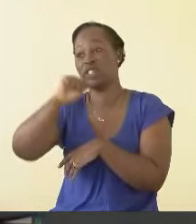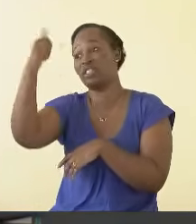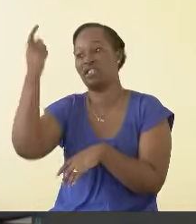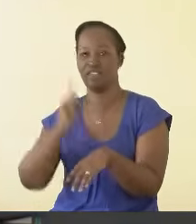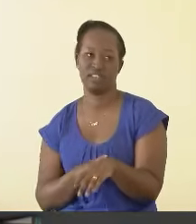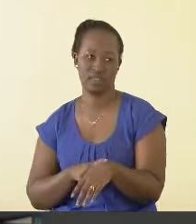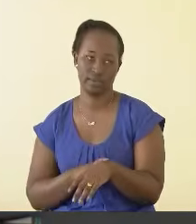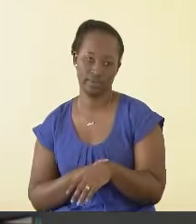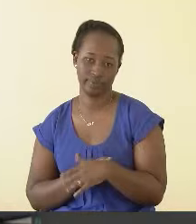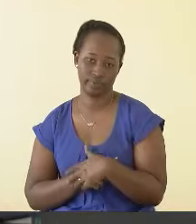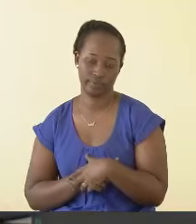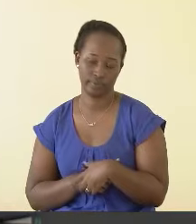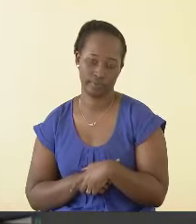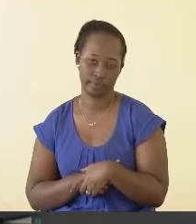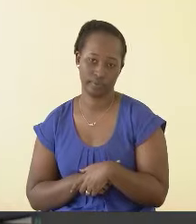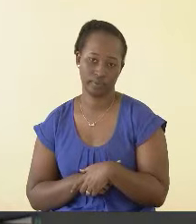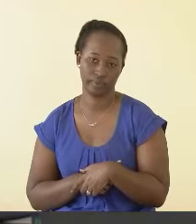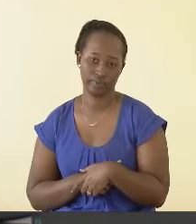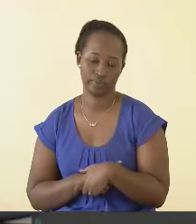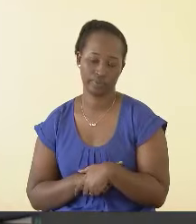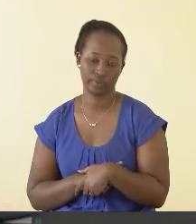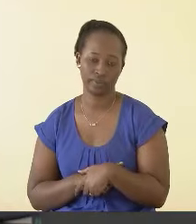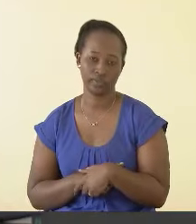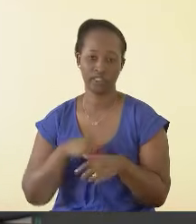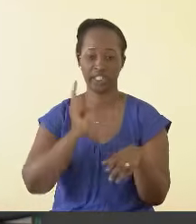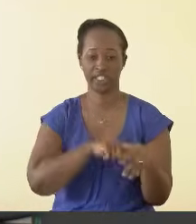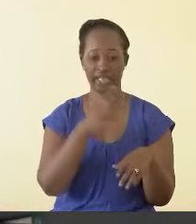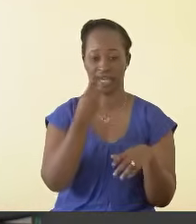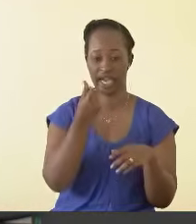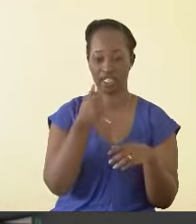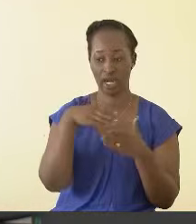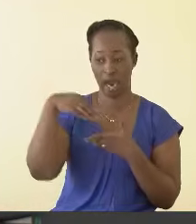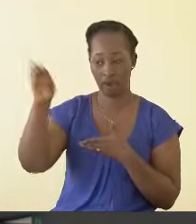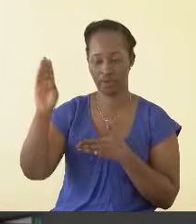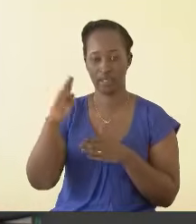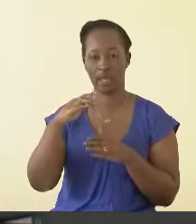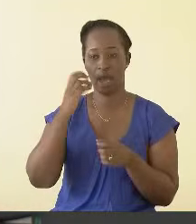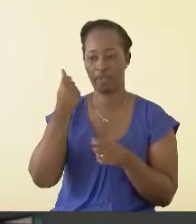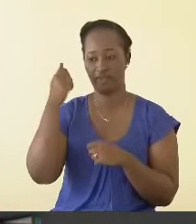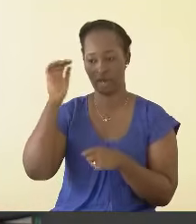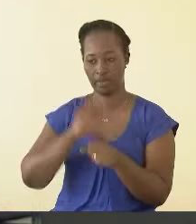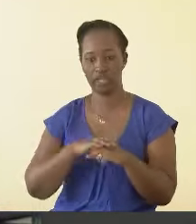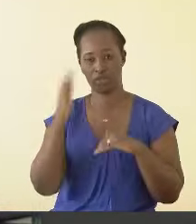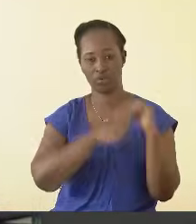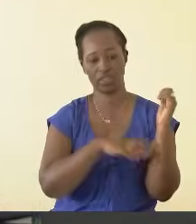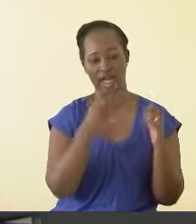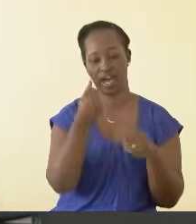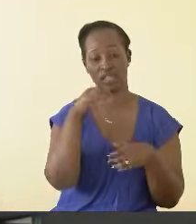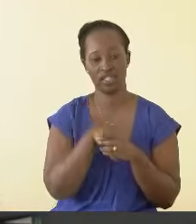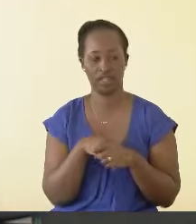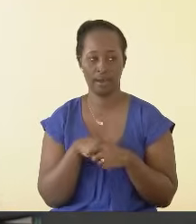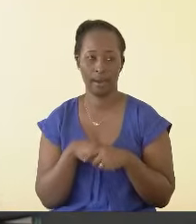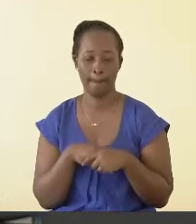a deficit, where cash outflows are greater than cash inflows. I know some of you may be asking yourself such a question.